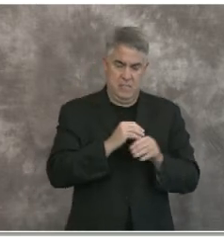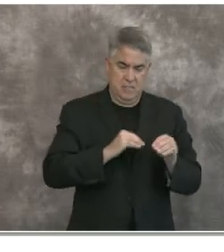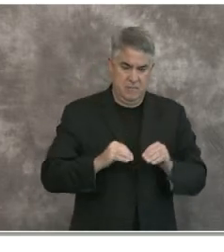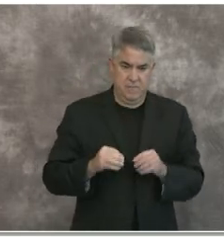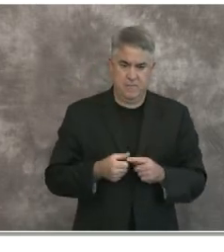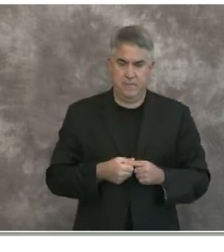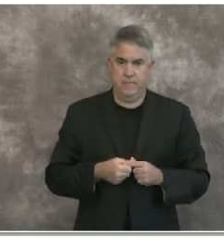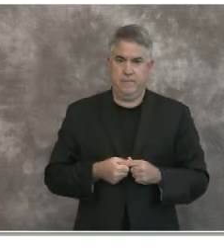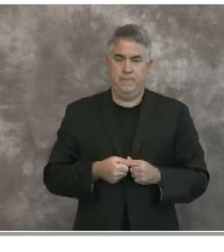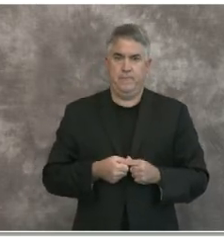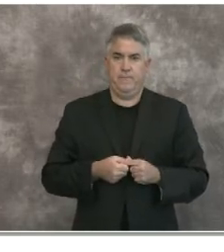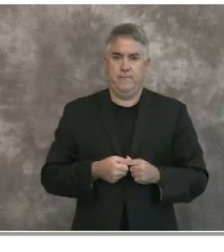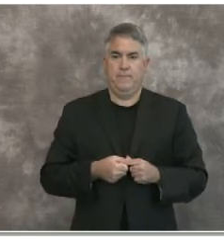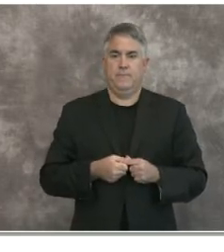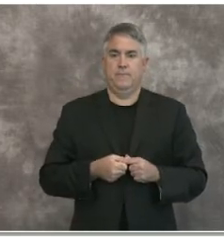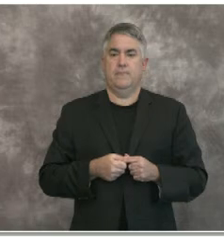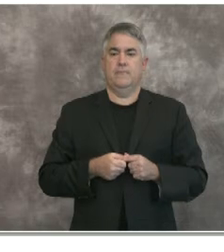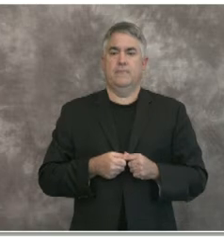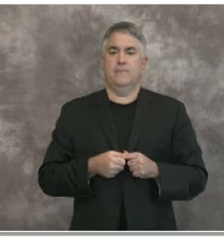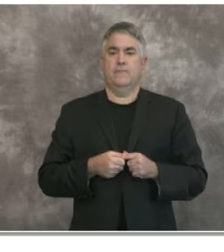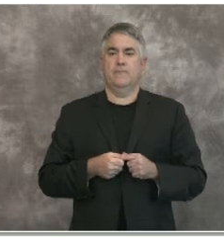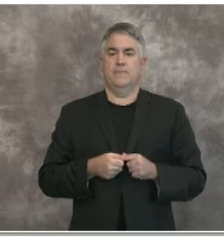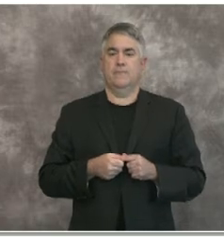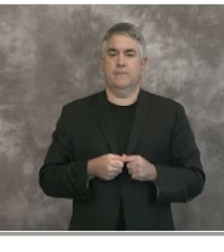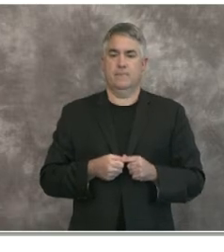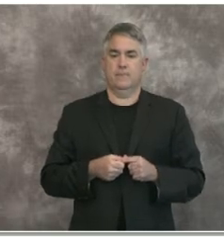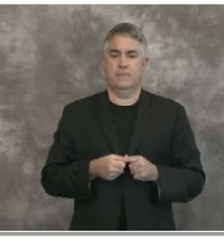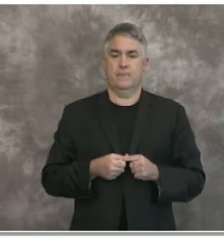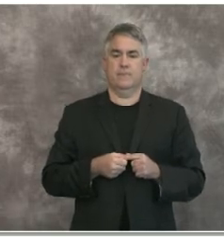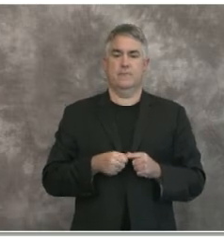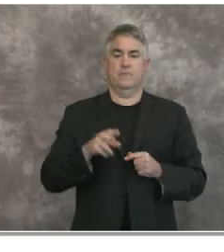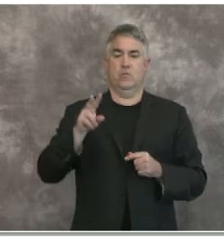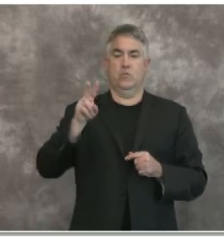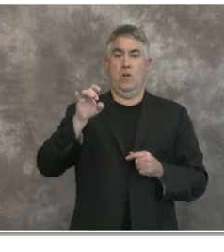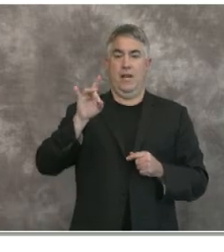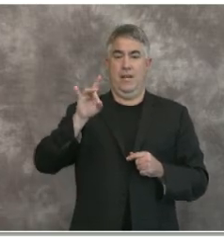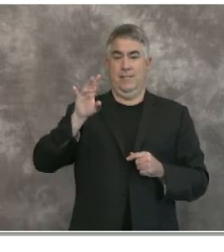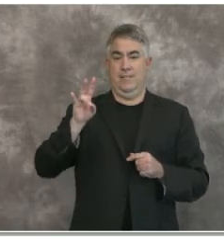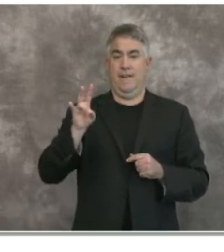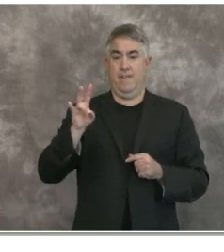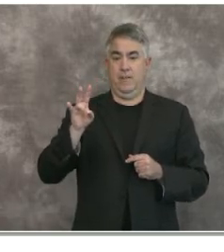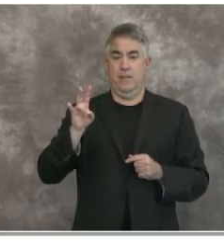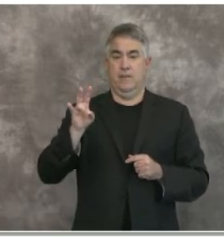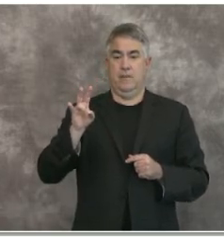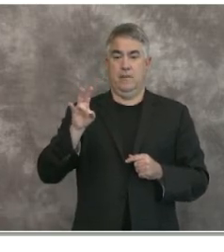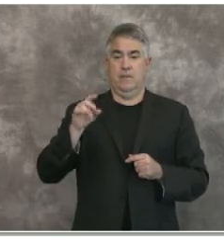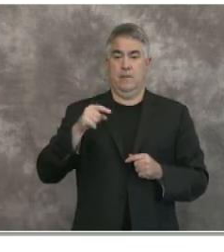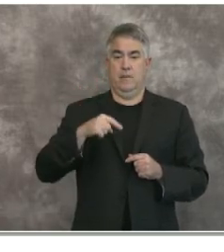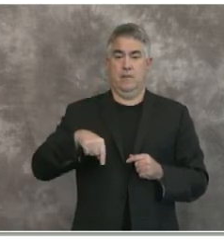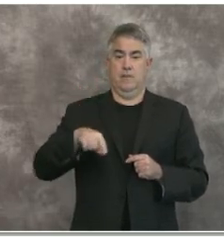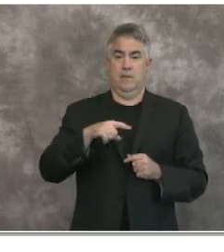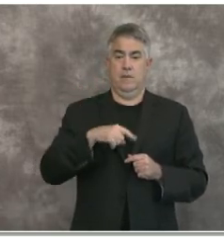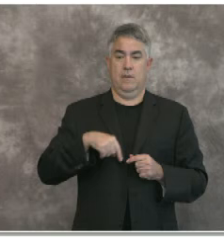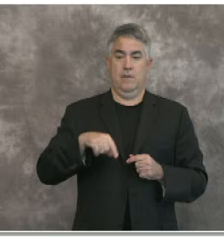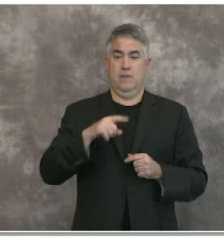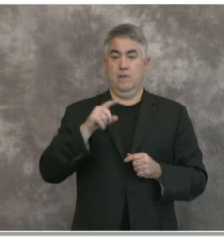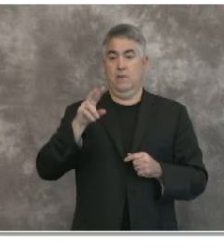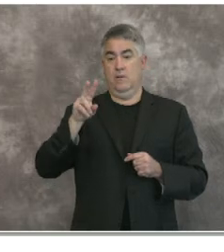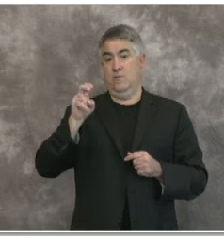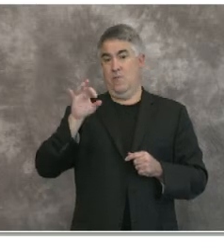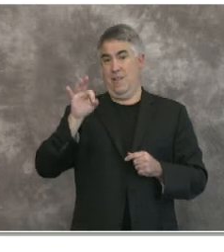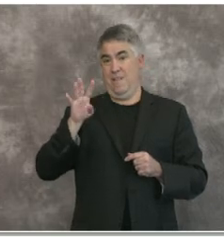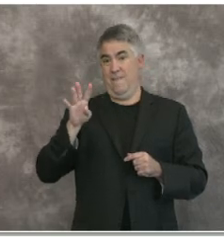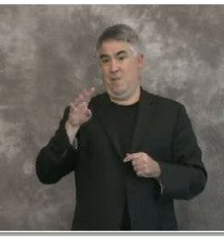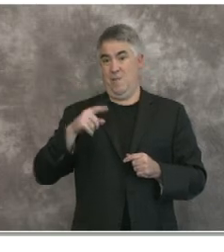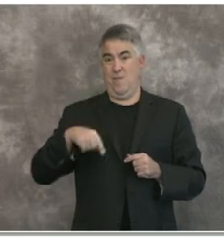have data for 98%, or 287 of the 294 total, which